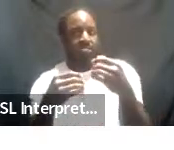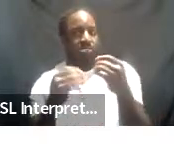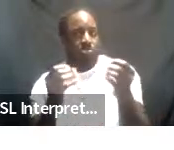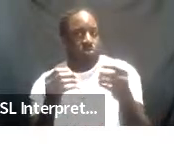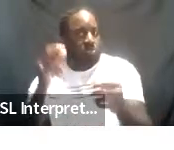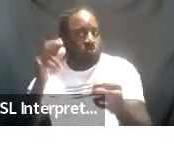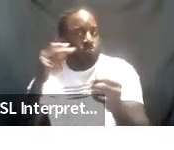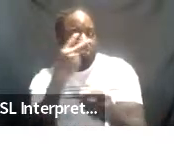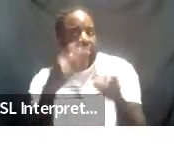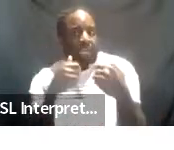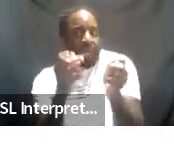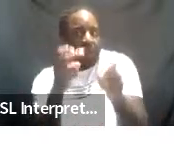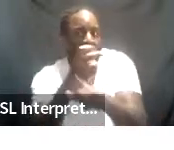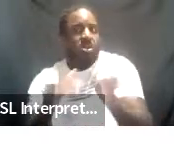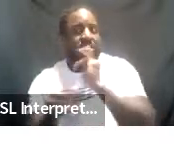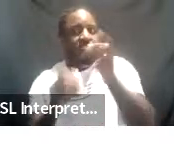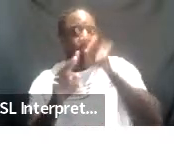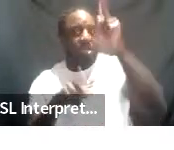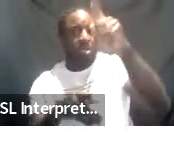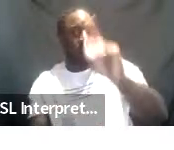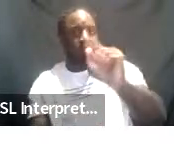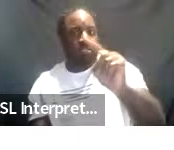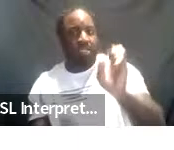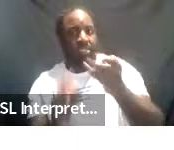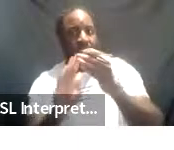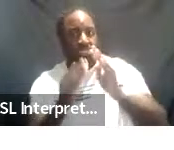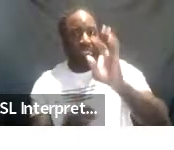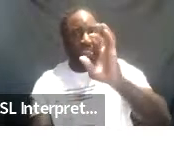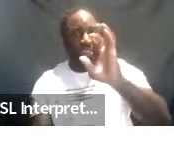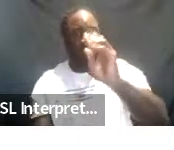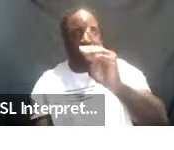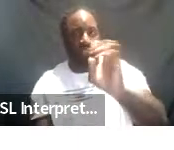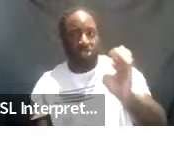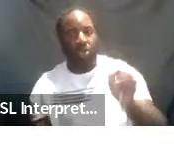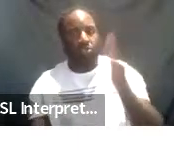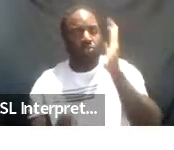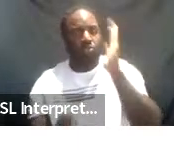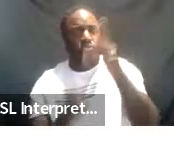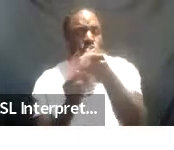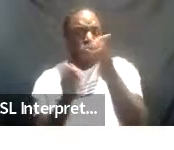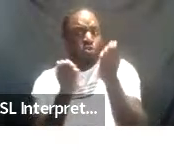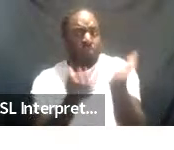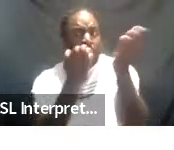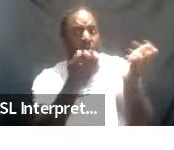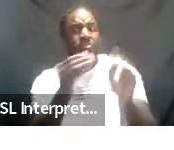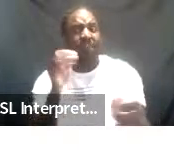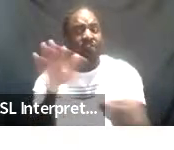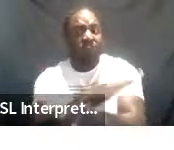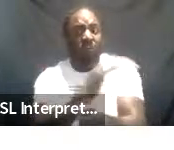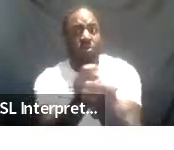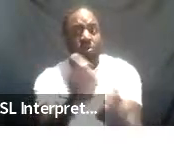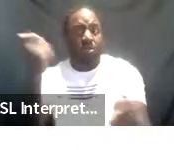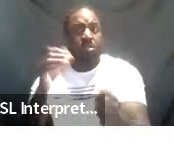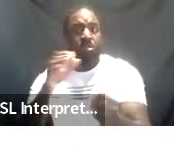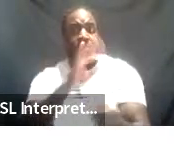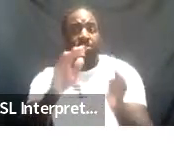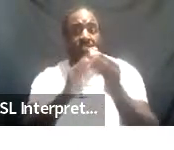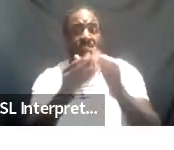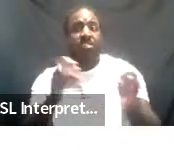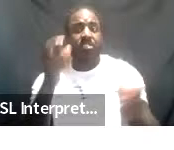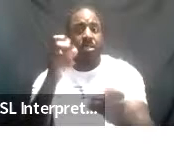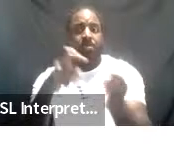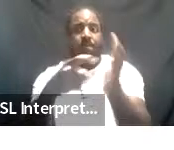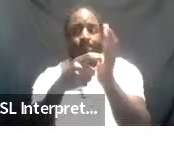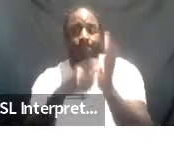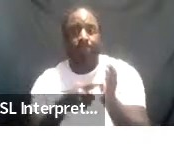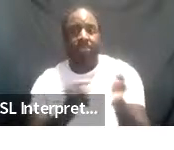is to update the city zoning code and how long it can take, will you propose a full elimination of the city's mandatory parking